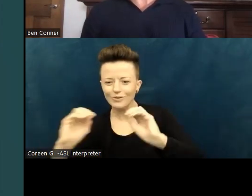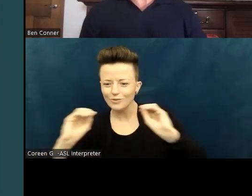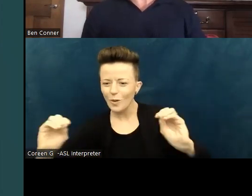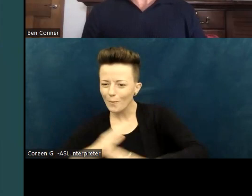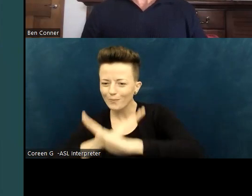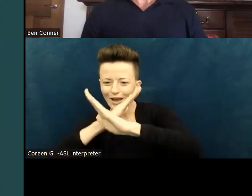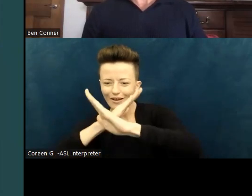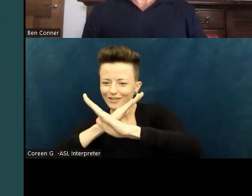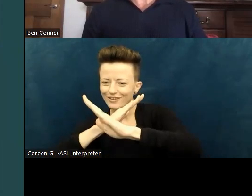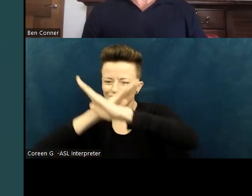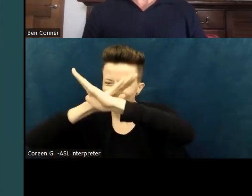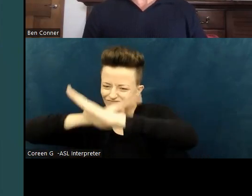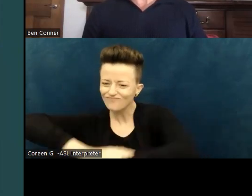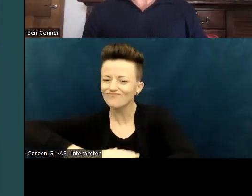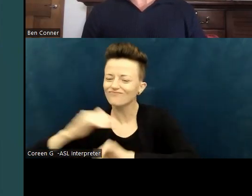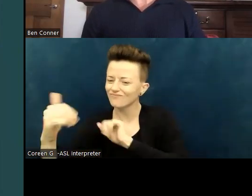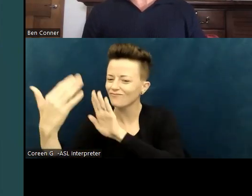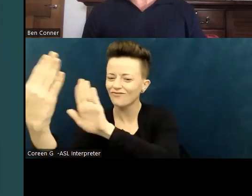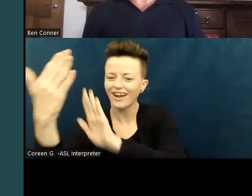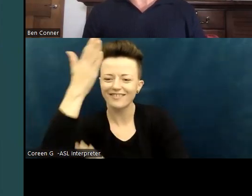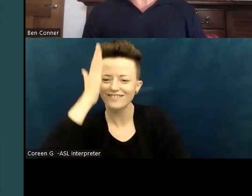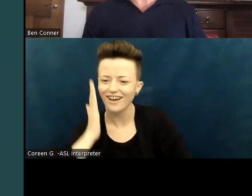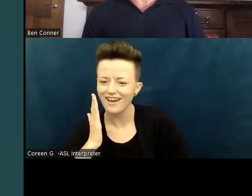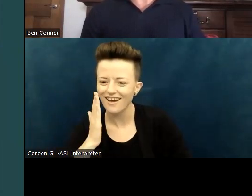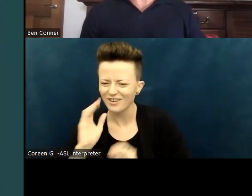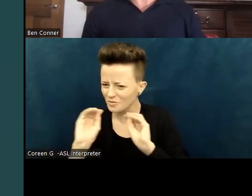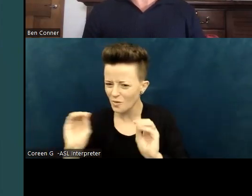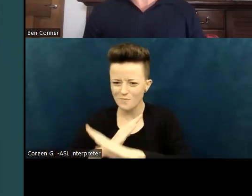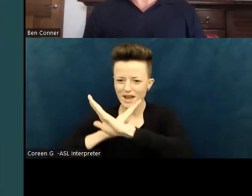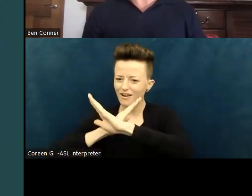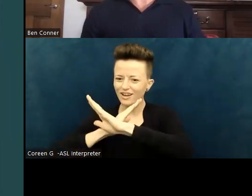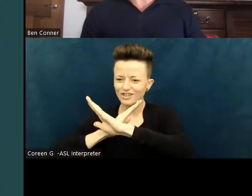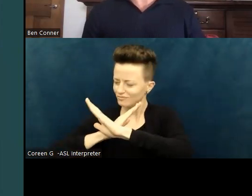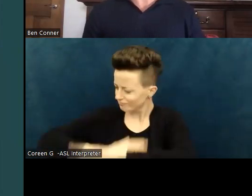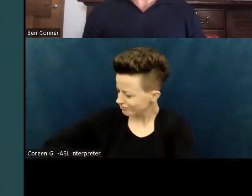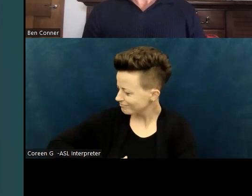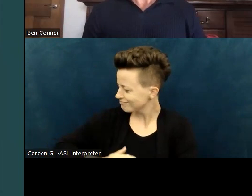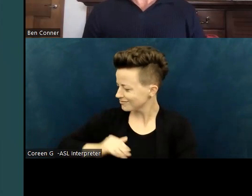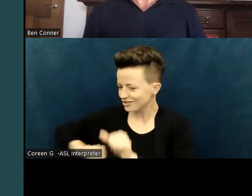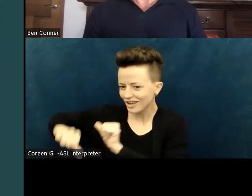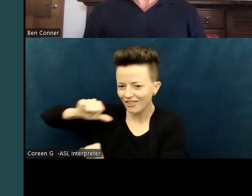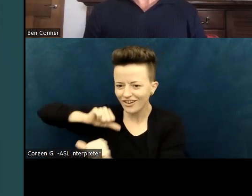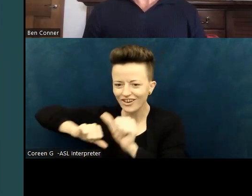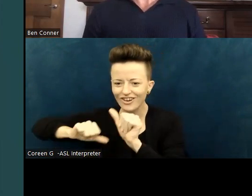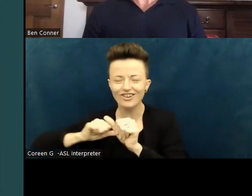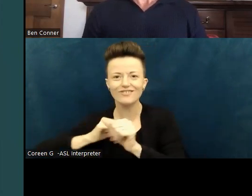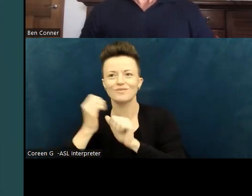between us and ourselves, no barriers between us and the other, no barriers between us and God. If